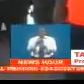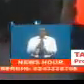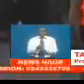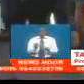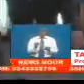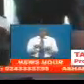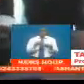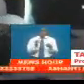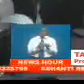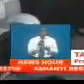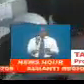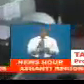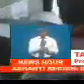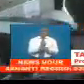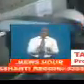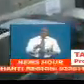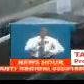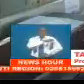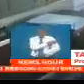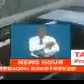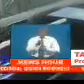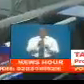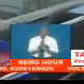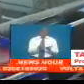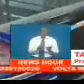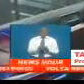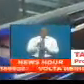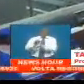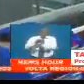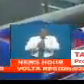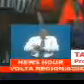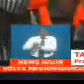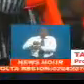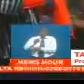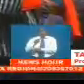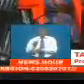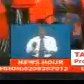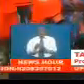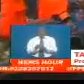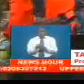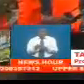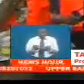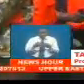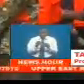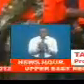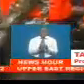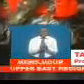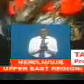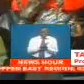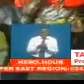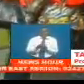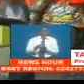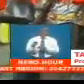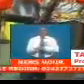more employment. Captain Owusu-Koranteng also explained that the reclamation works at the port is to create a commercial